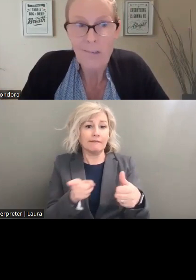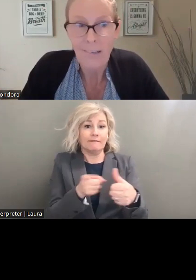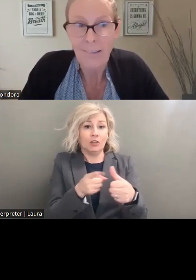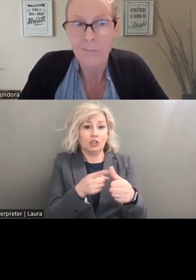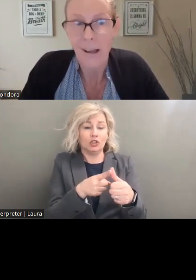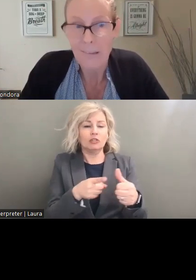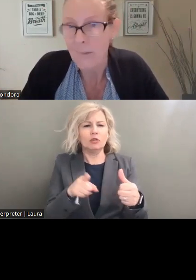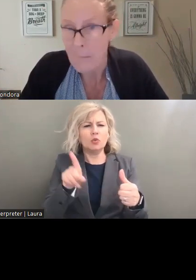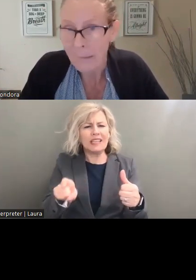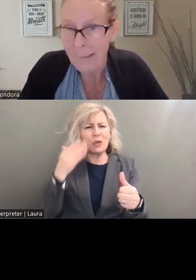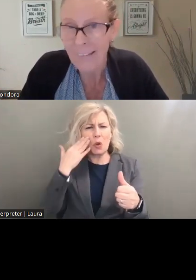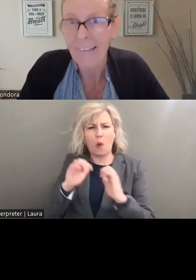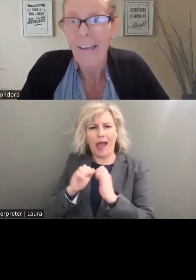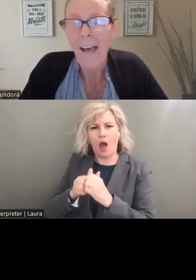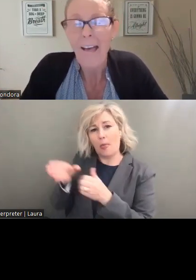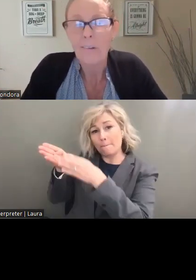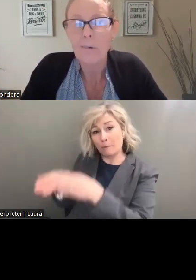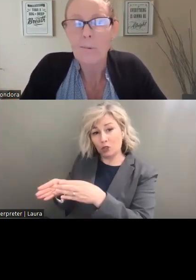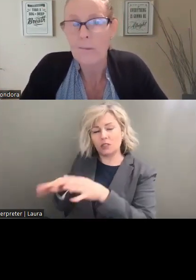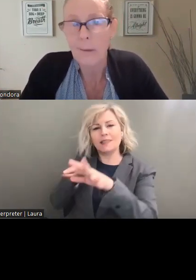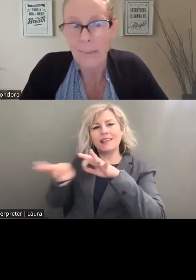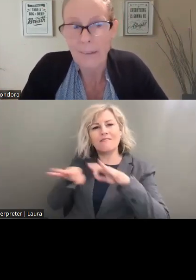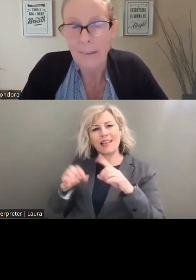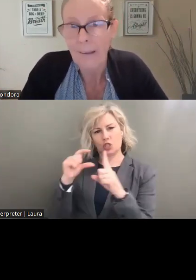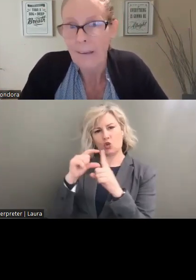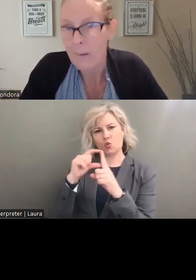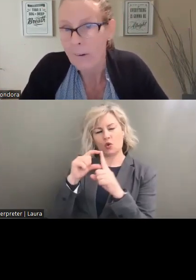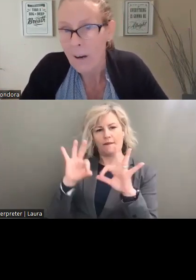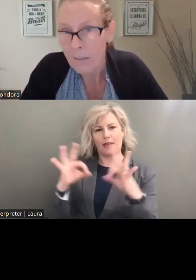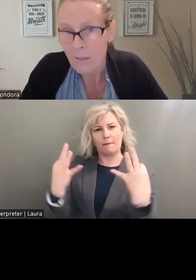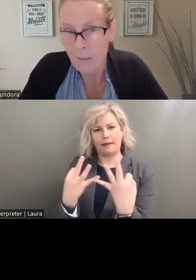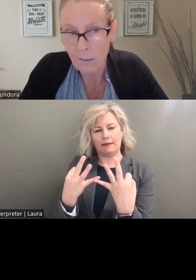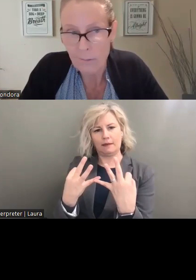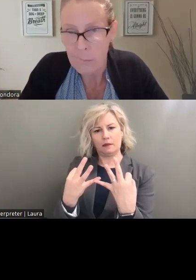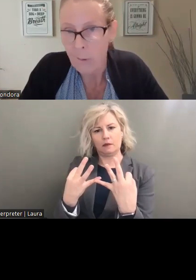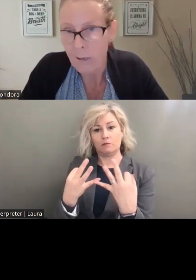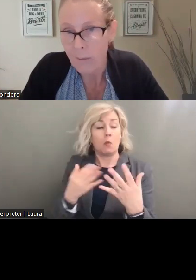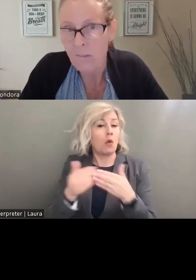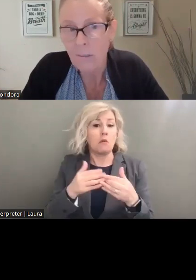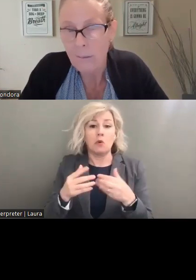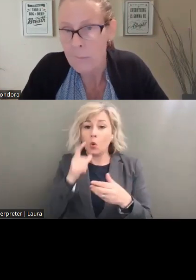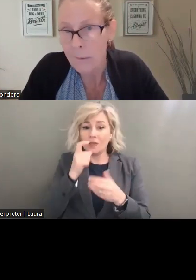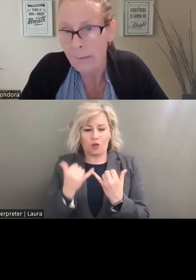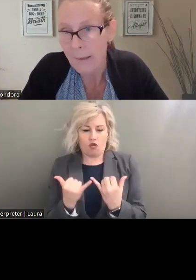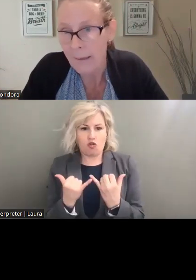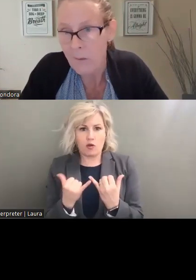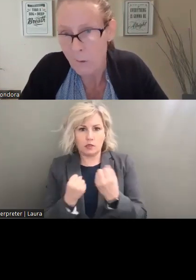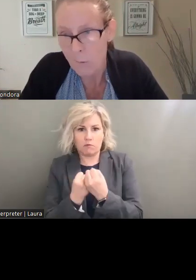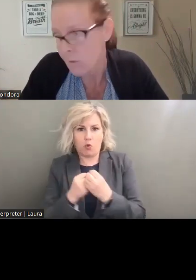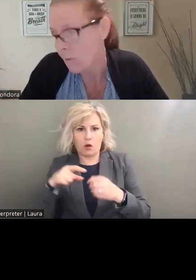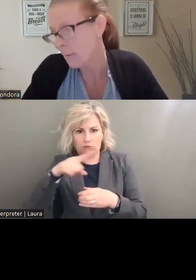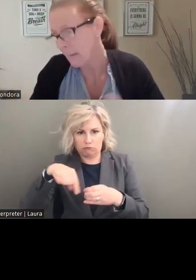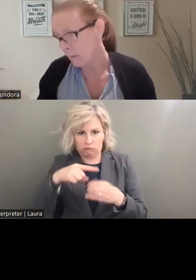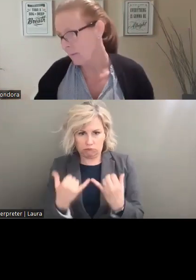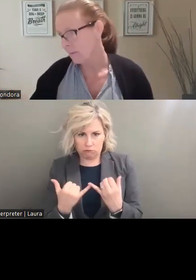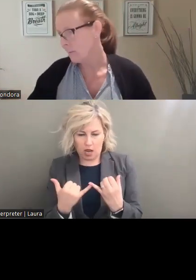the person defines family and who is within either their current circle of support or the circle of support that they